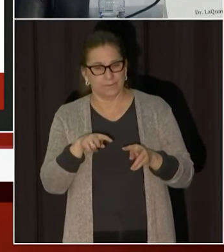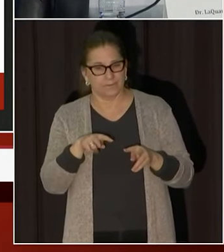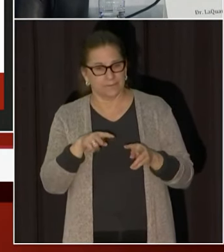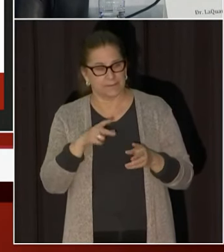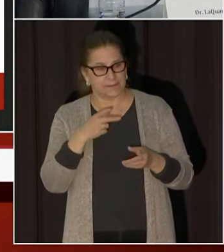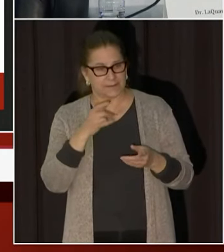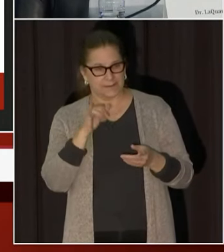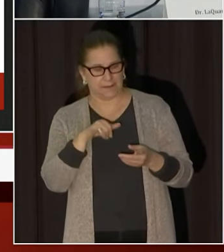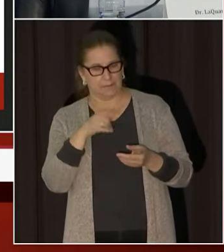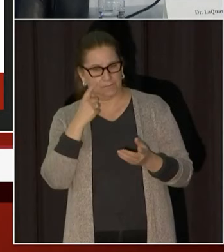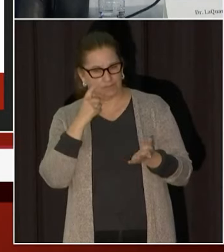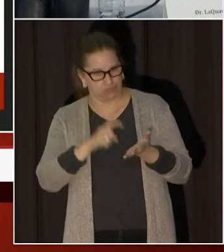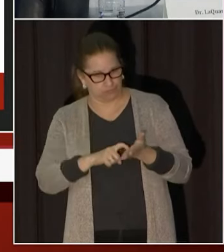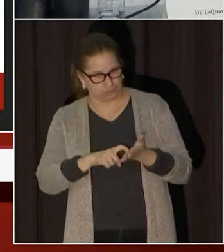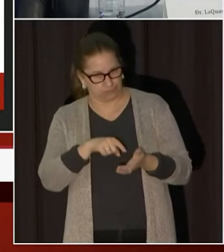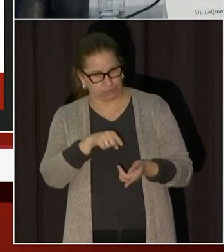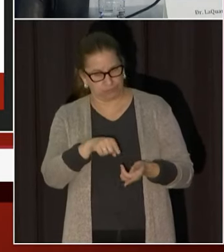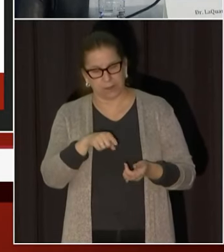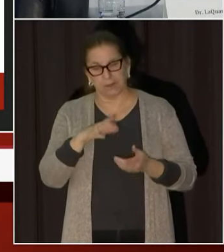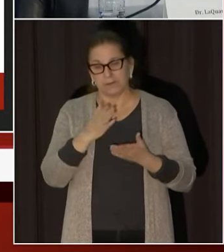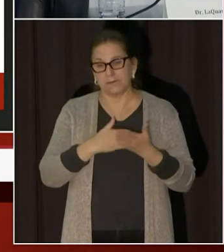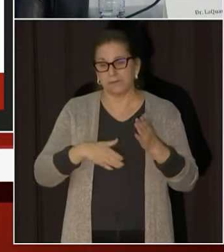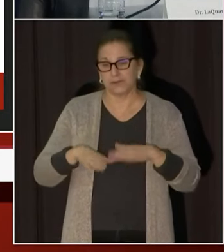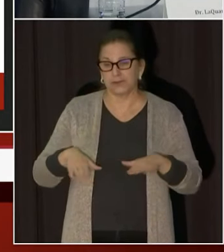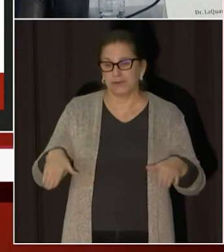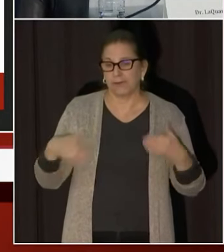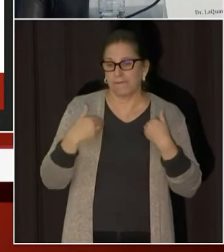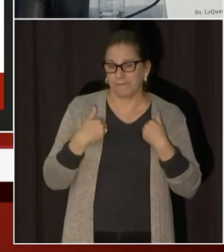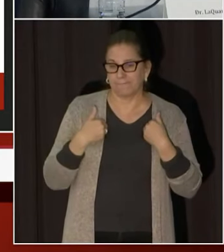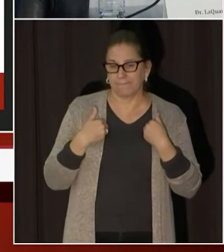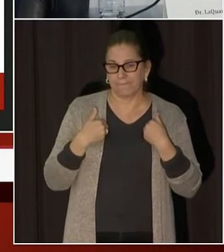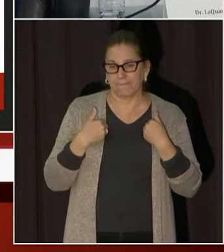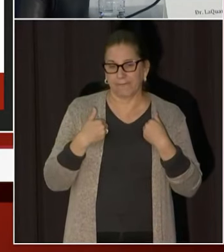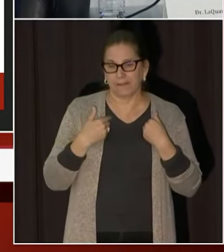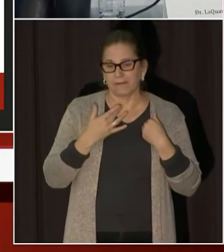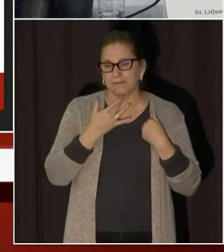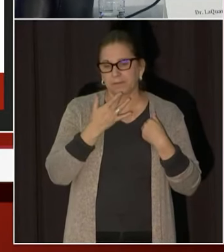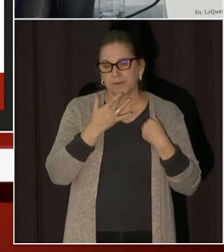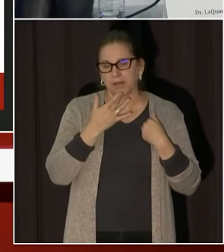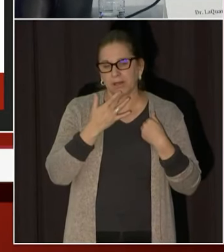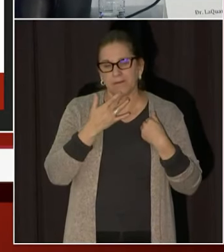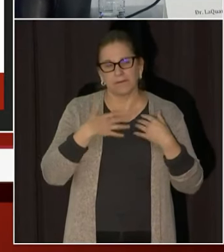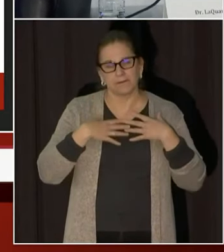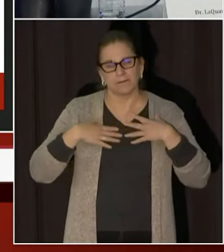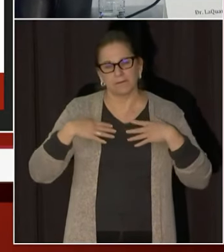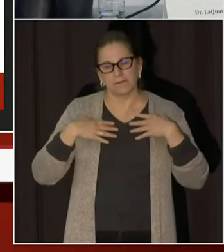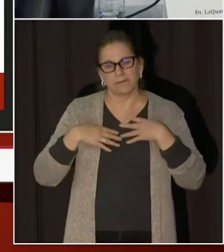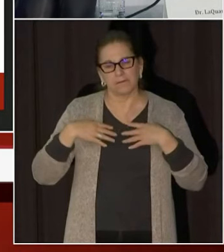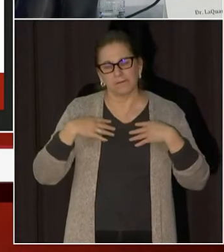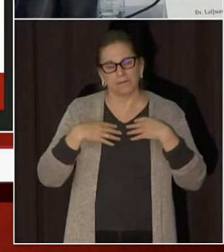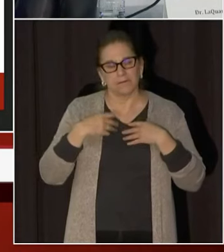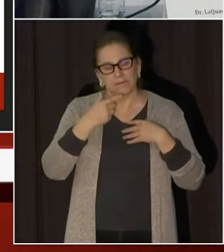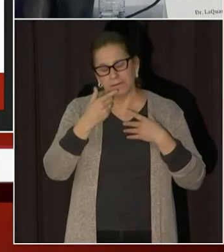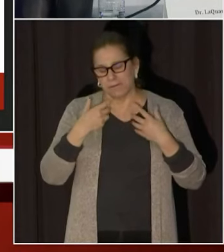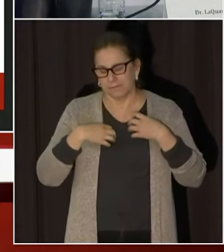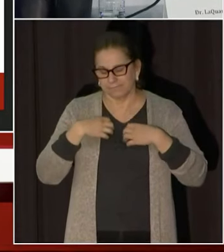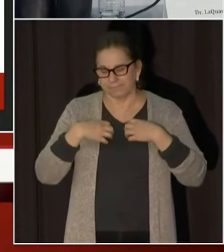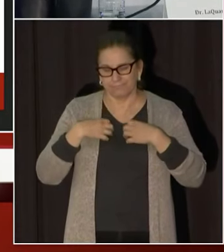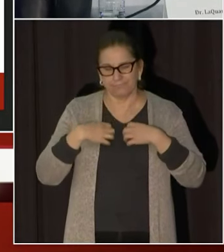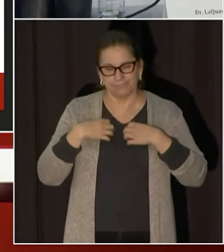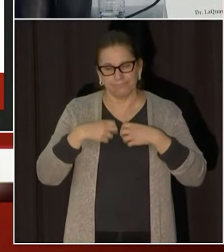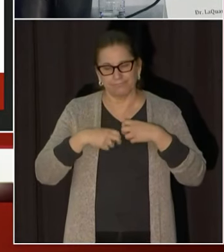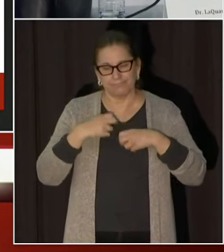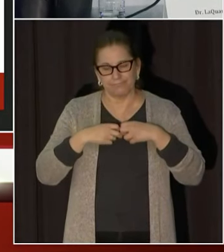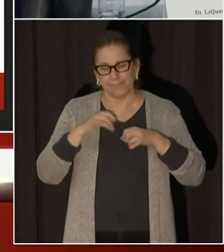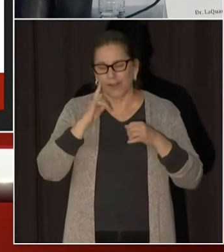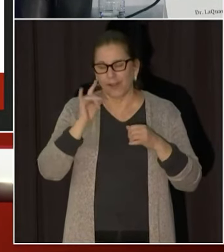infection, some children may have the typical upper respiratory symptoms of a cold. Or they may complain of sore throat, and